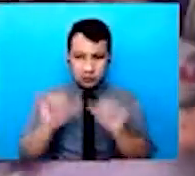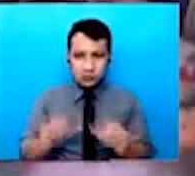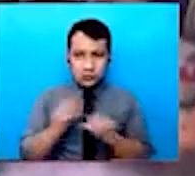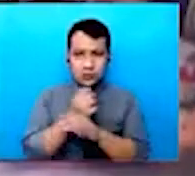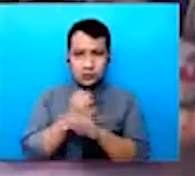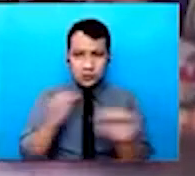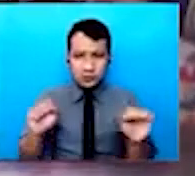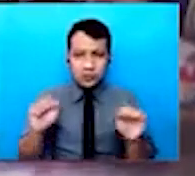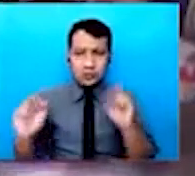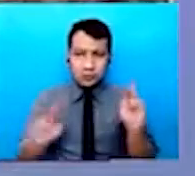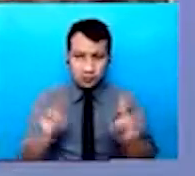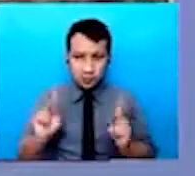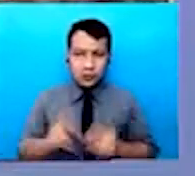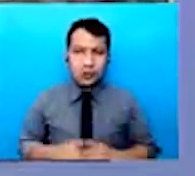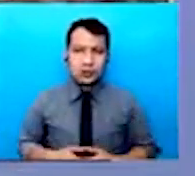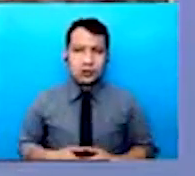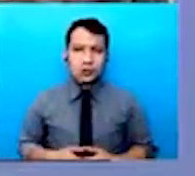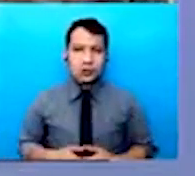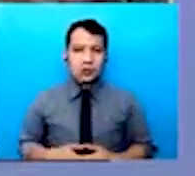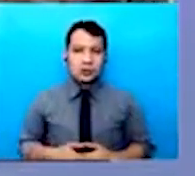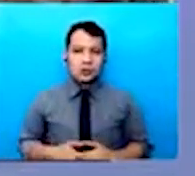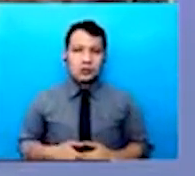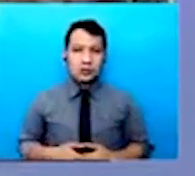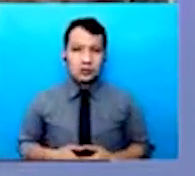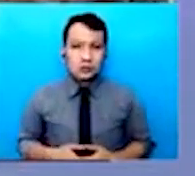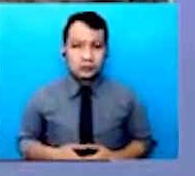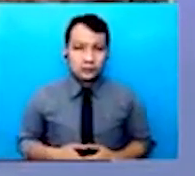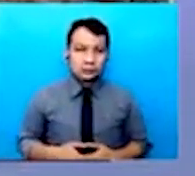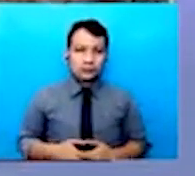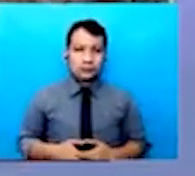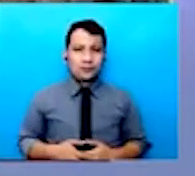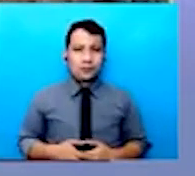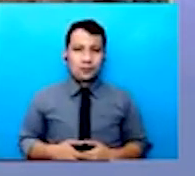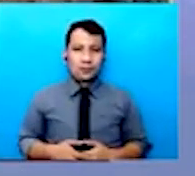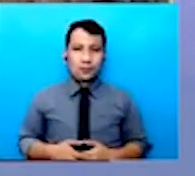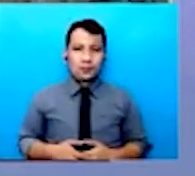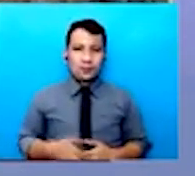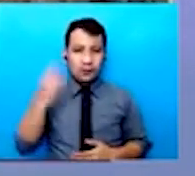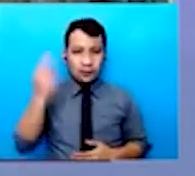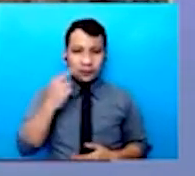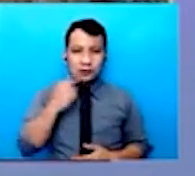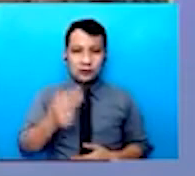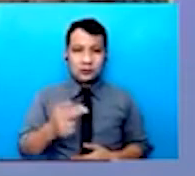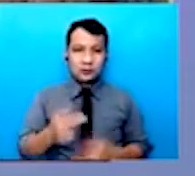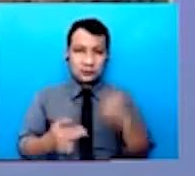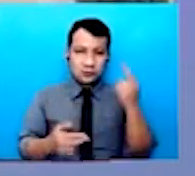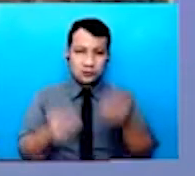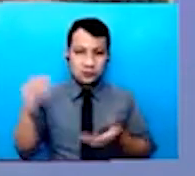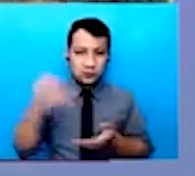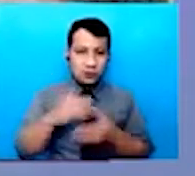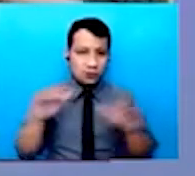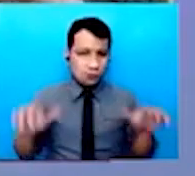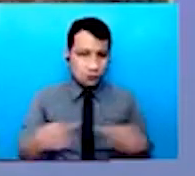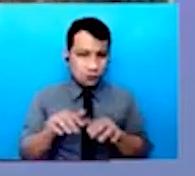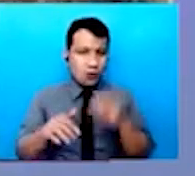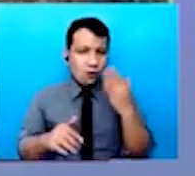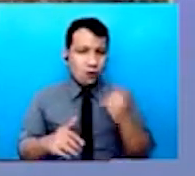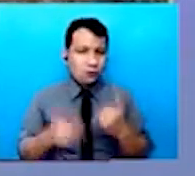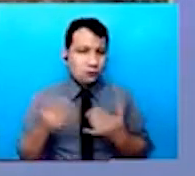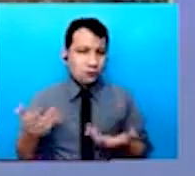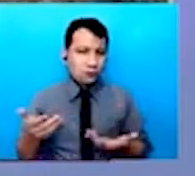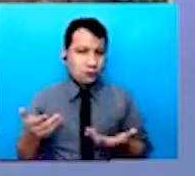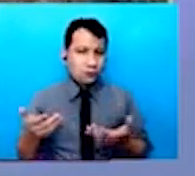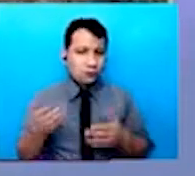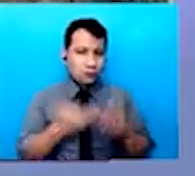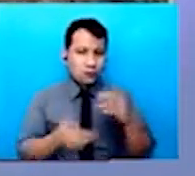publiko. I don't think na it's really the alert level system ang talagang working, no? Because basically, if you